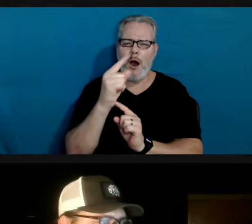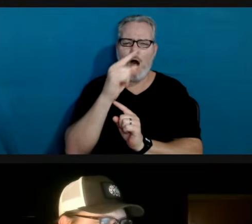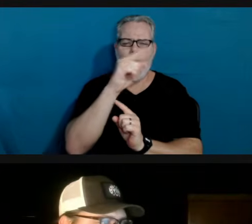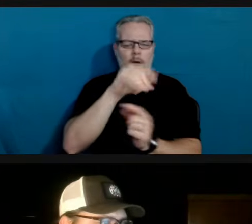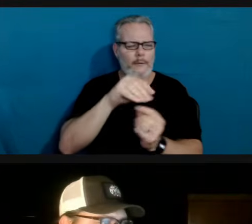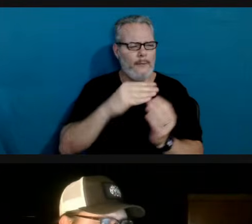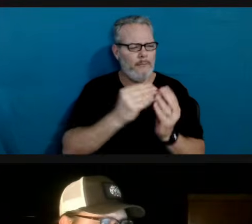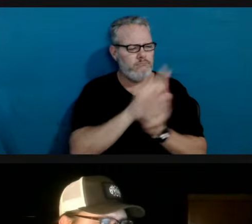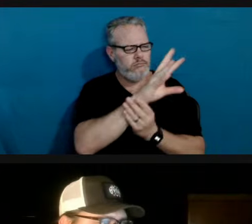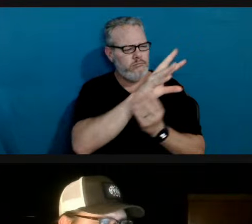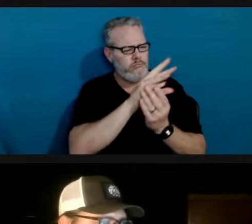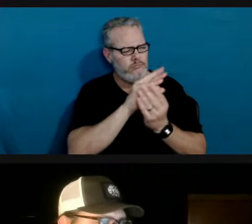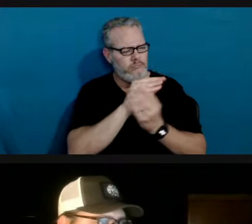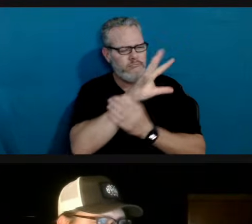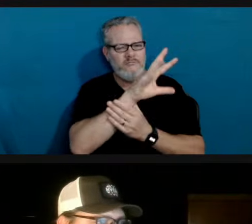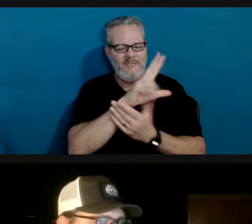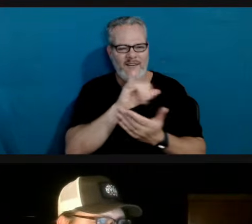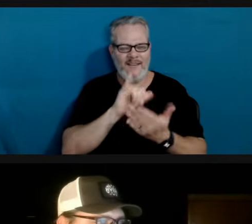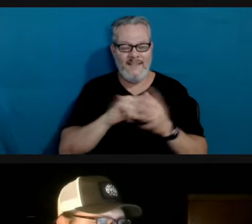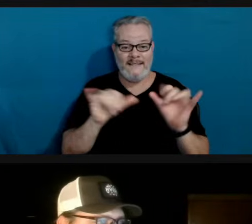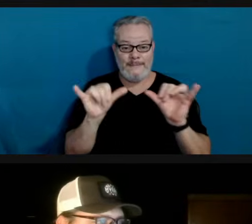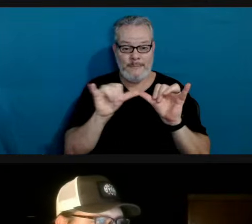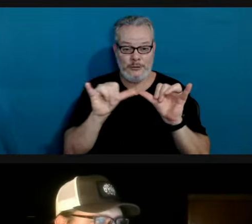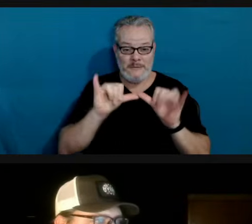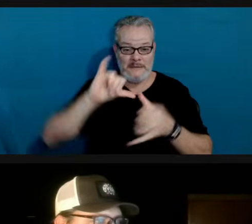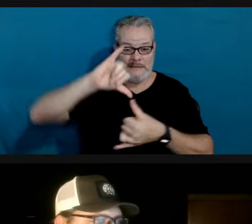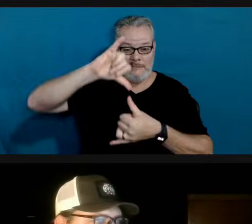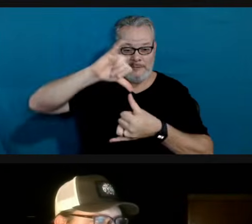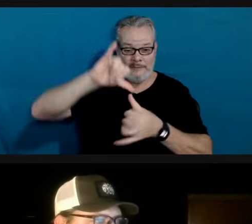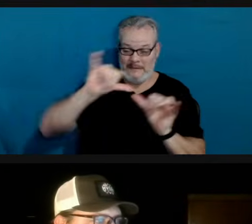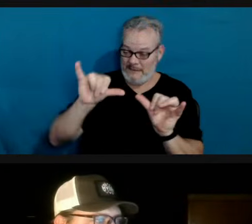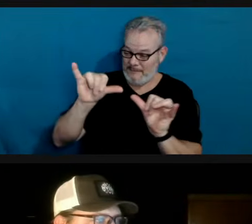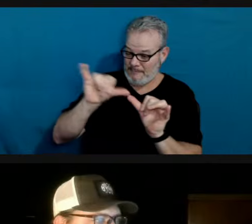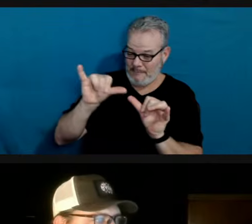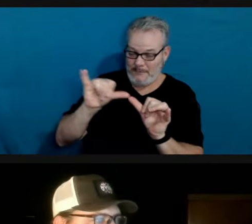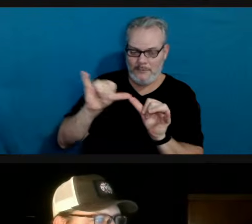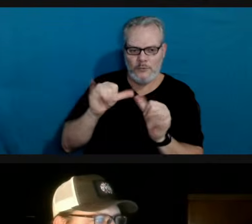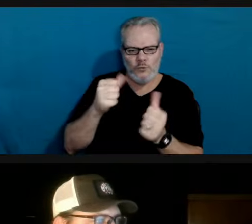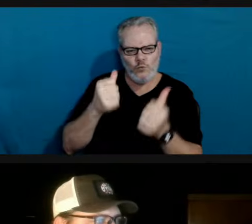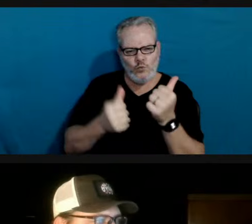The fountain height of 1770. Some of those.